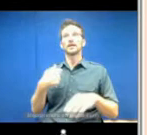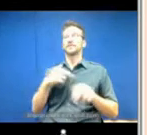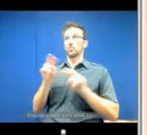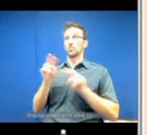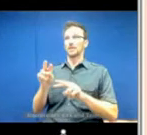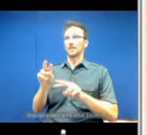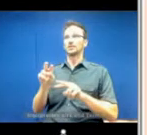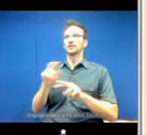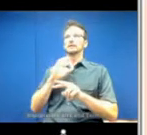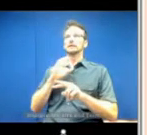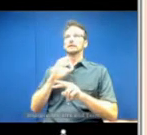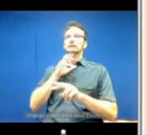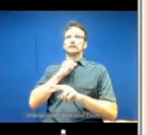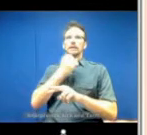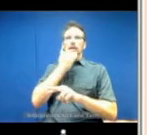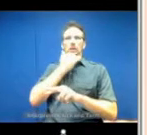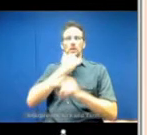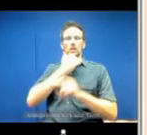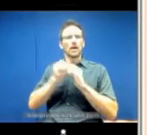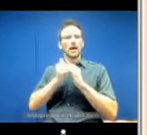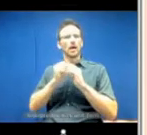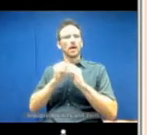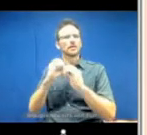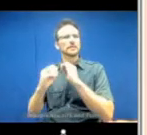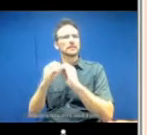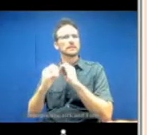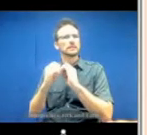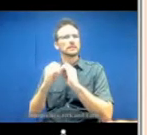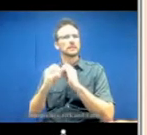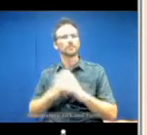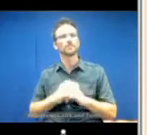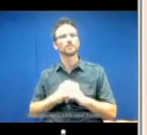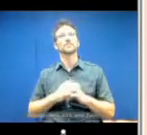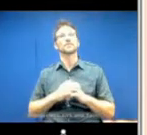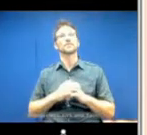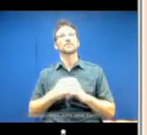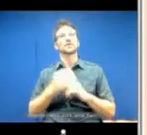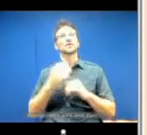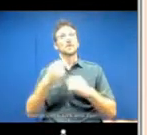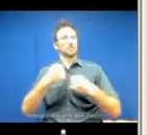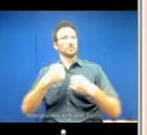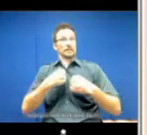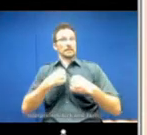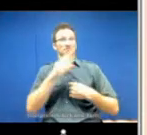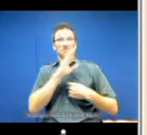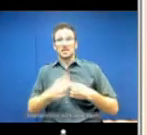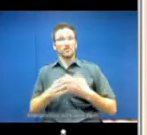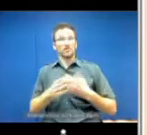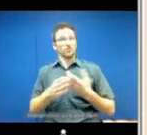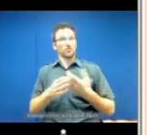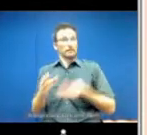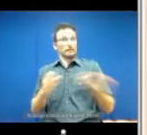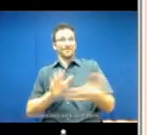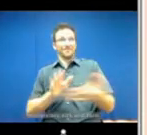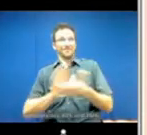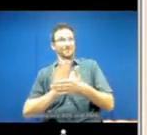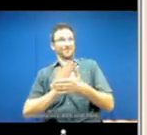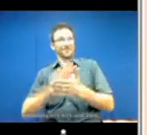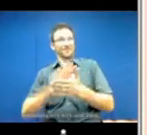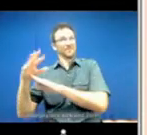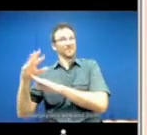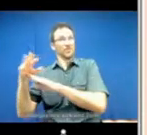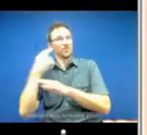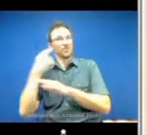I've never shared a deposition video with the working interpreter, and so I'm not entirely